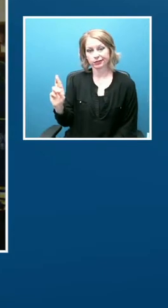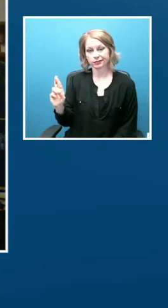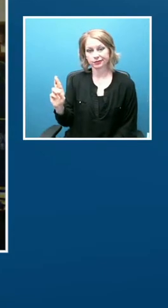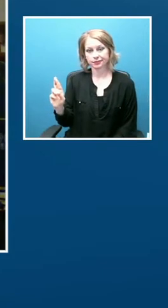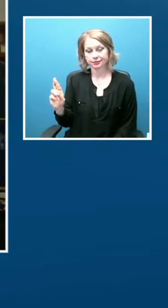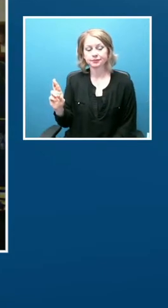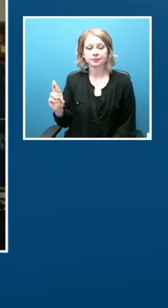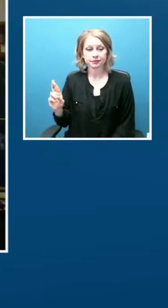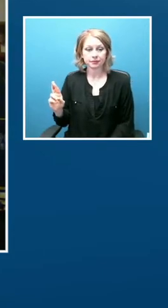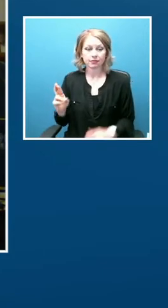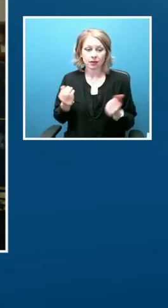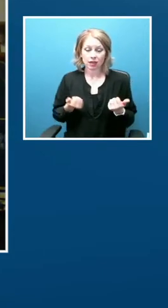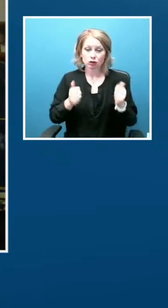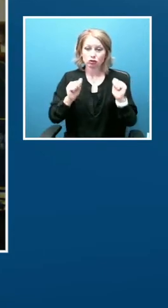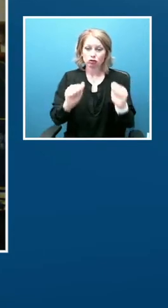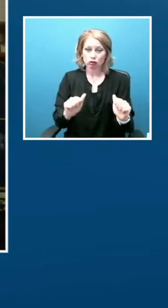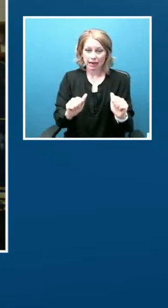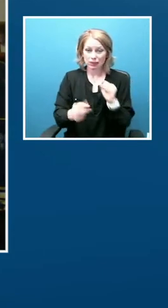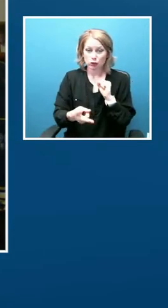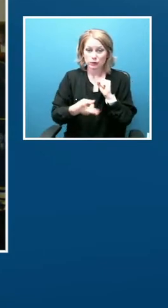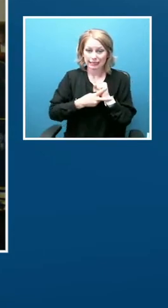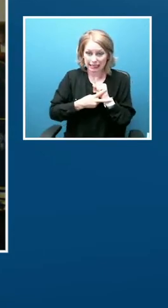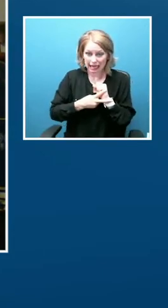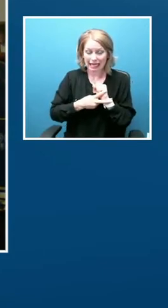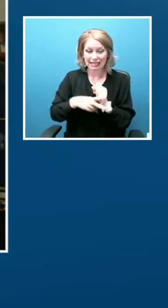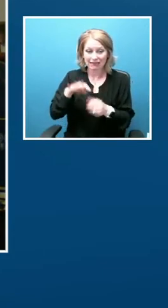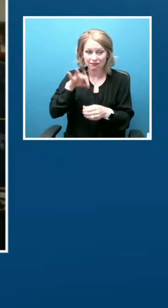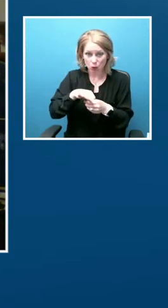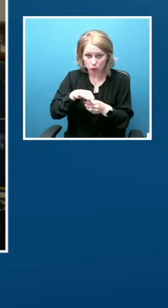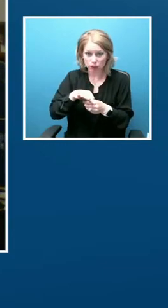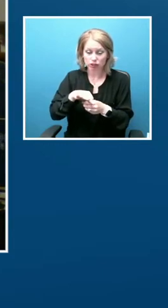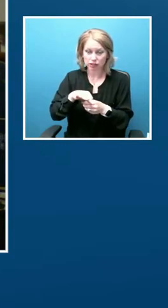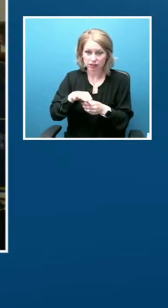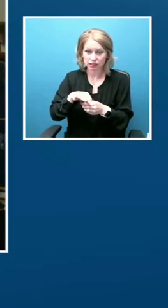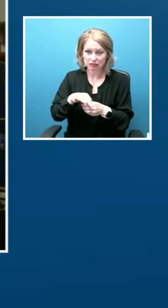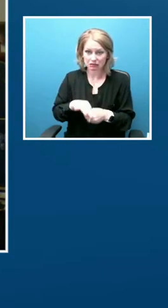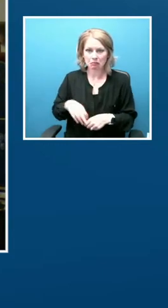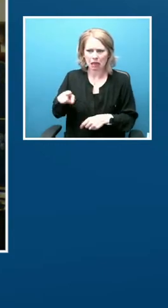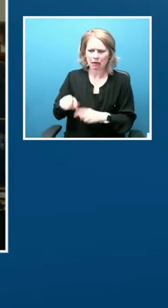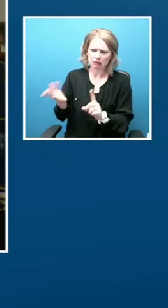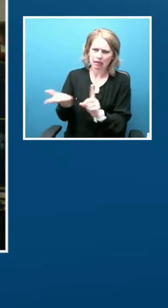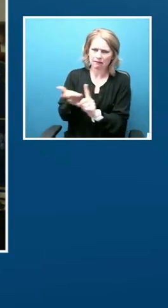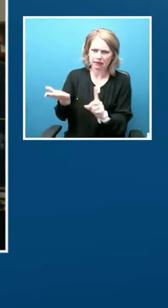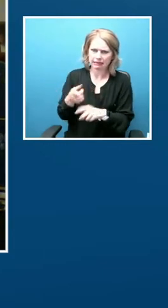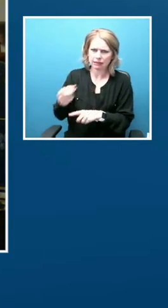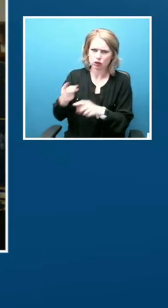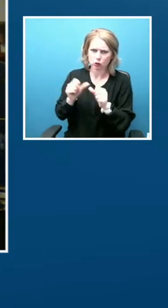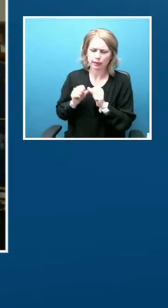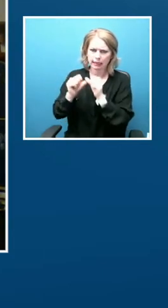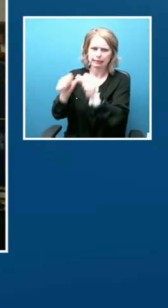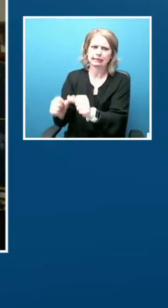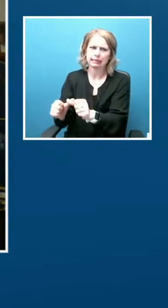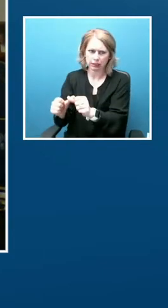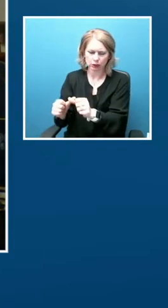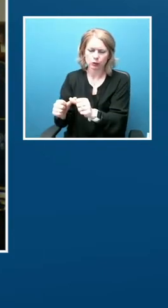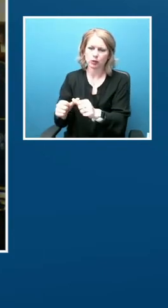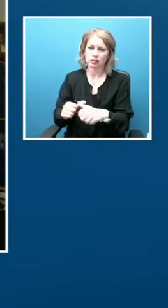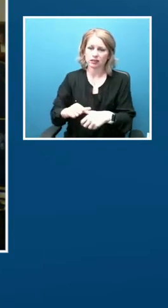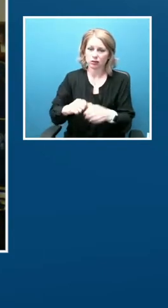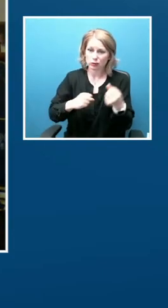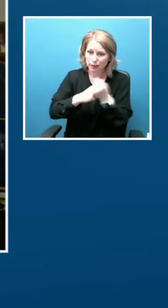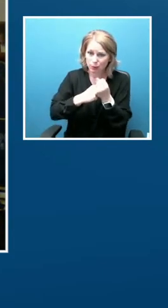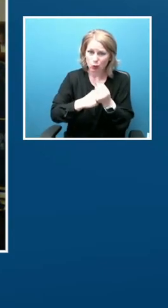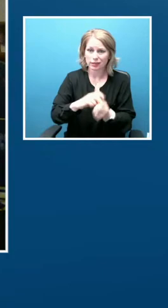the large umbrella of the Democratic Party and convincing them to continue to support Democrats up and down the ballot has